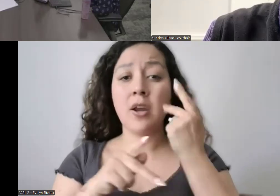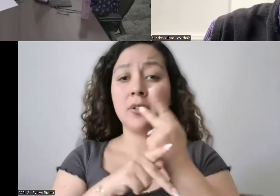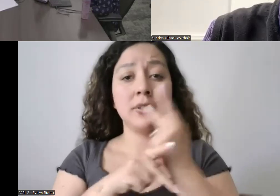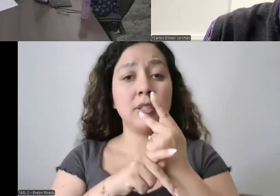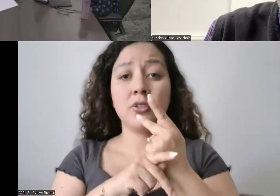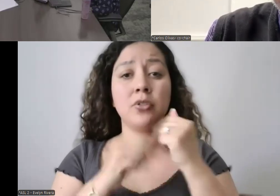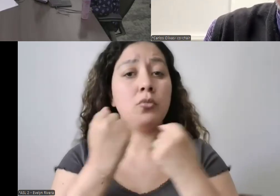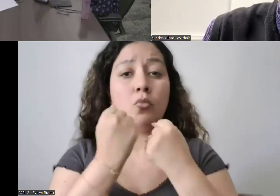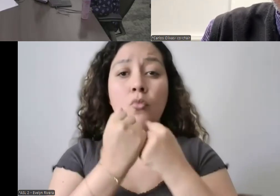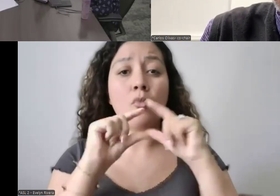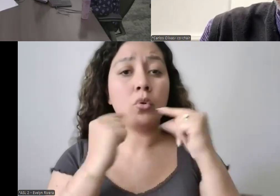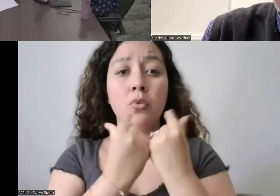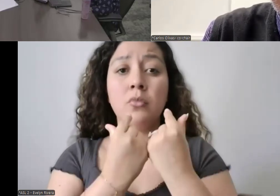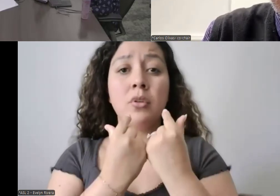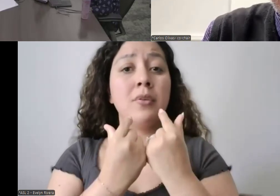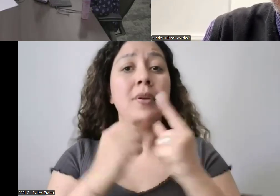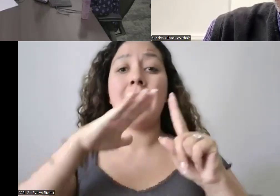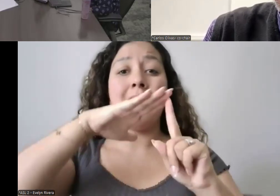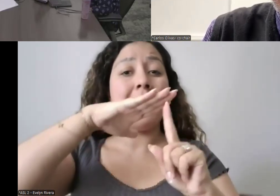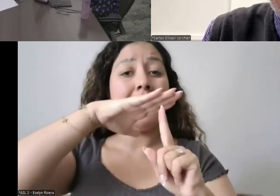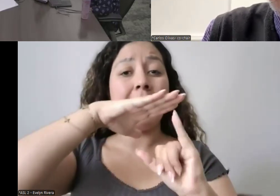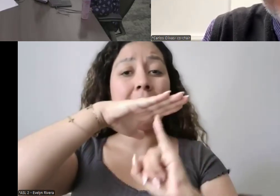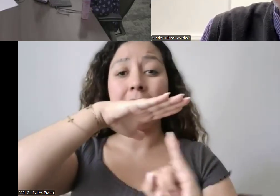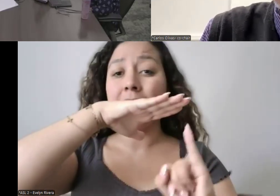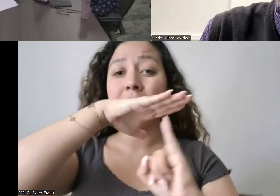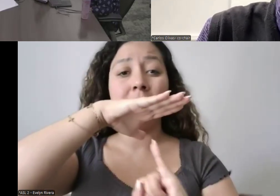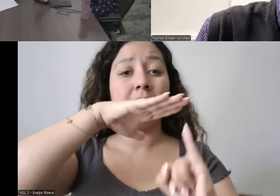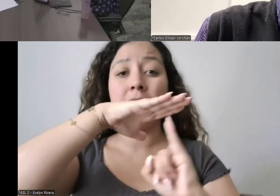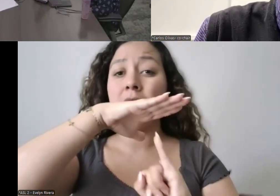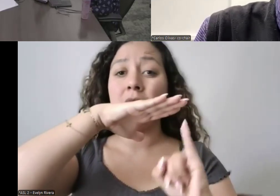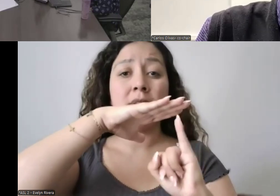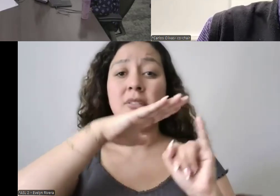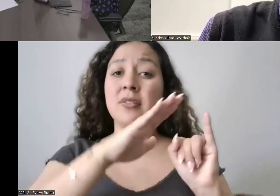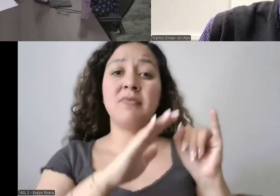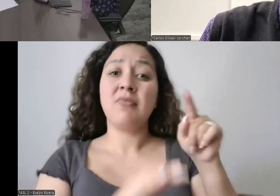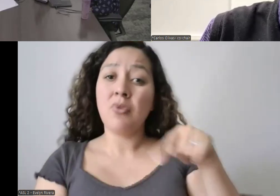and there's isolation in those individuals.